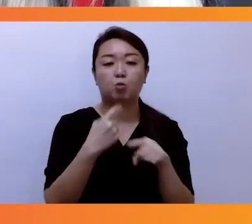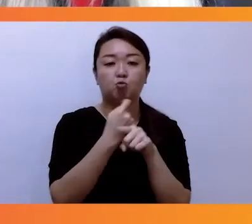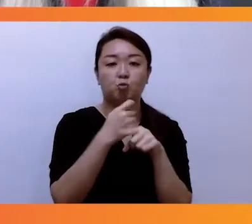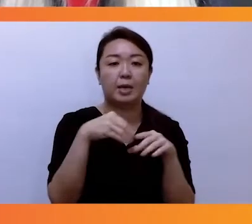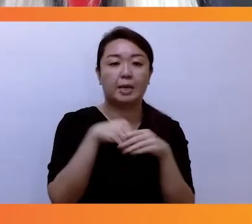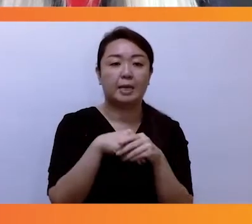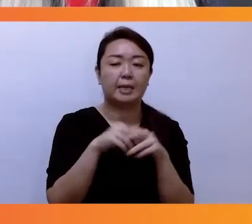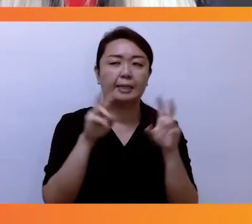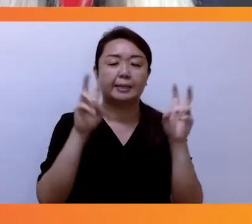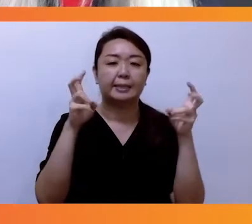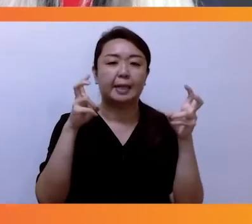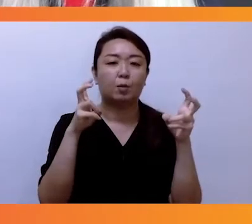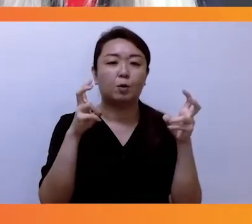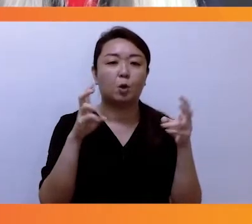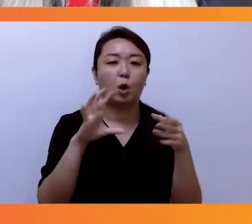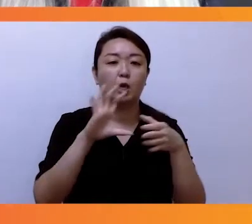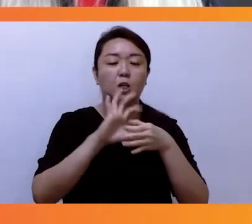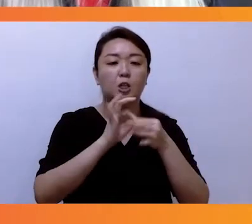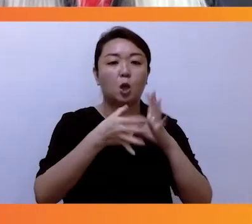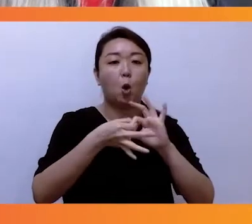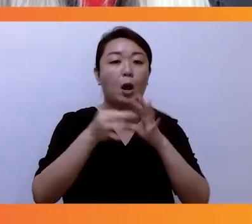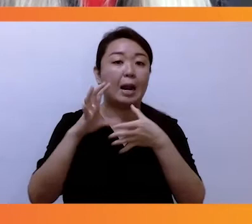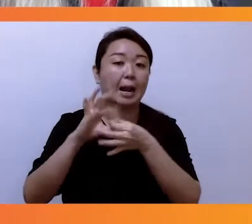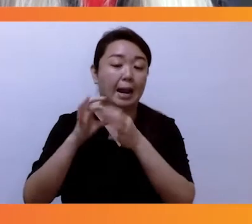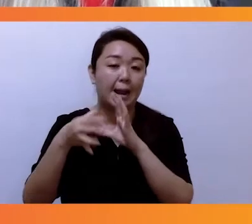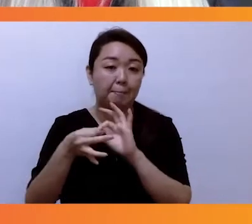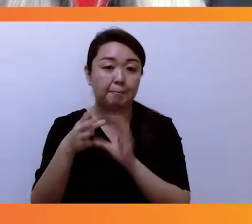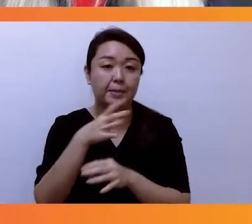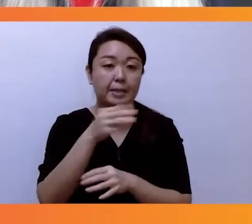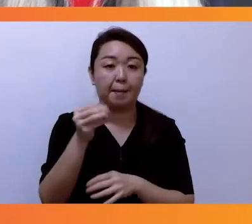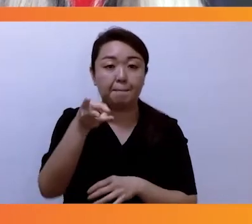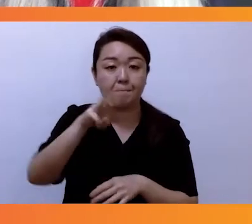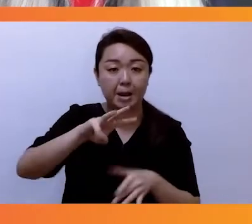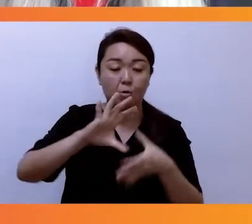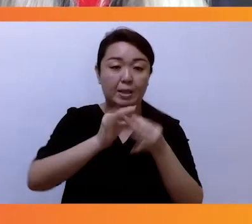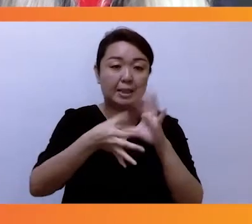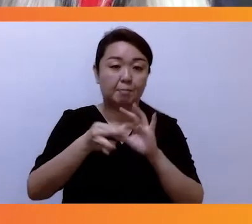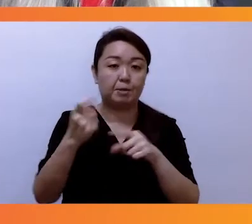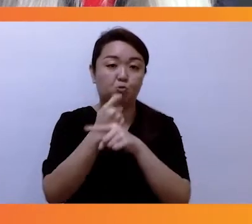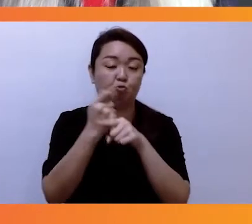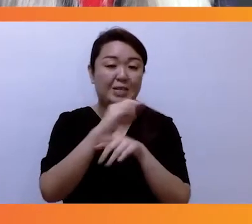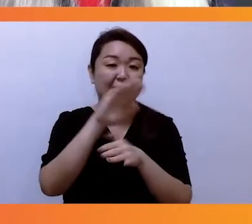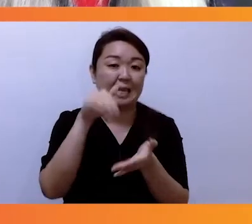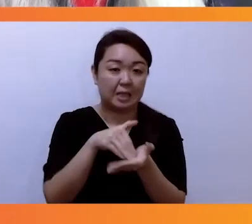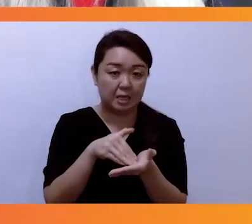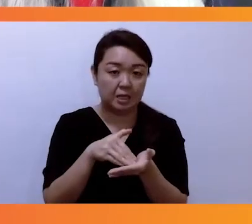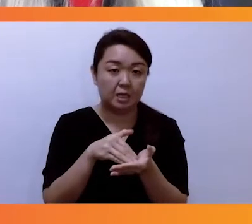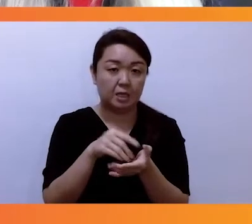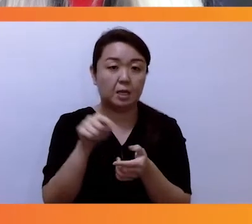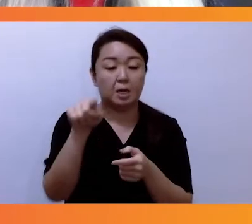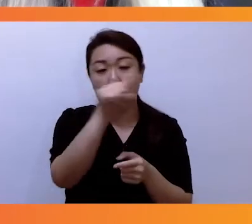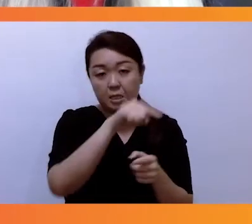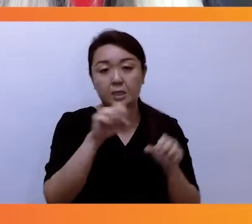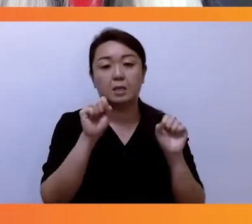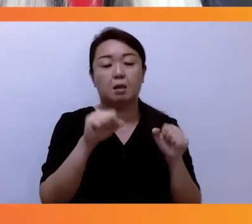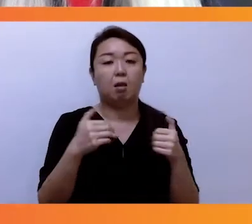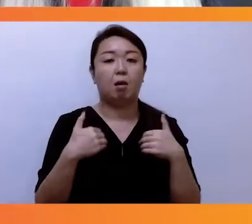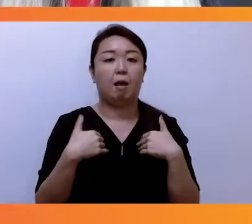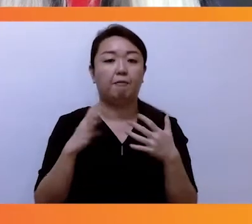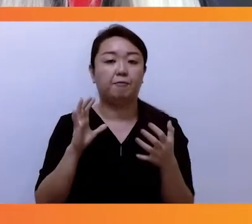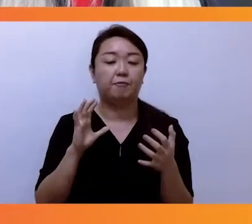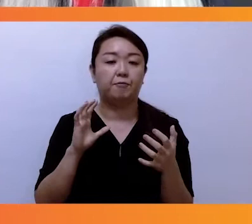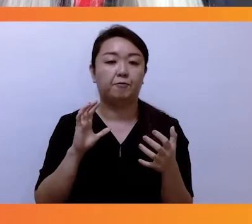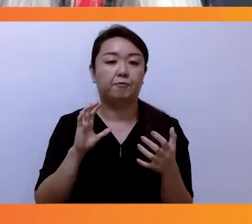we're able to train at what is called our Olympic and Paralympic Training Center, which